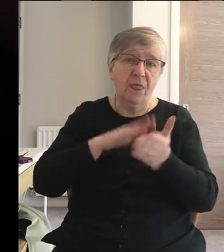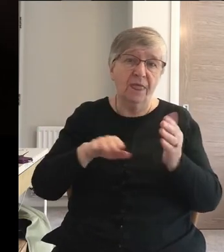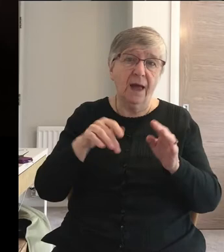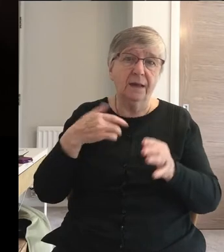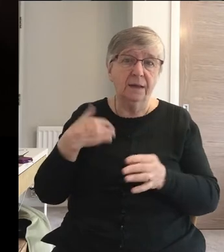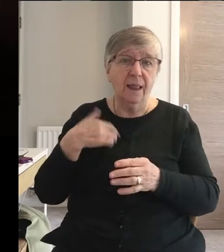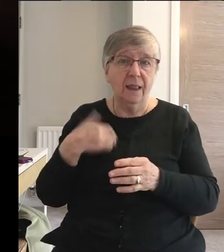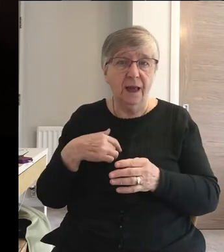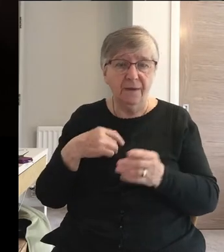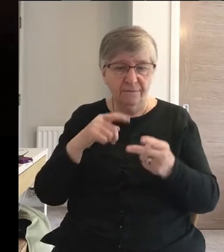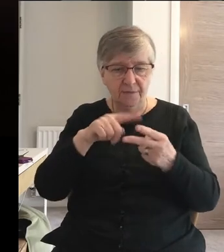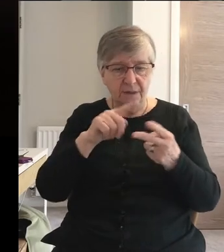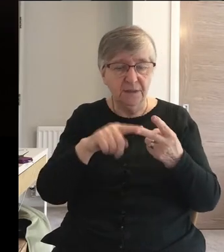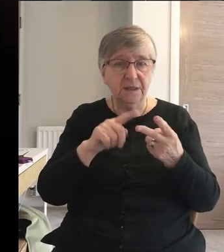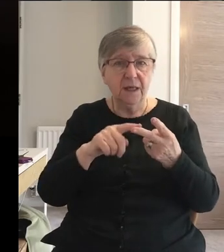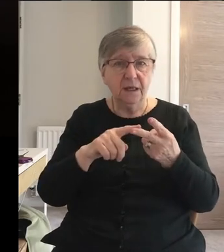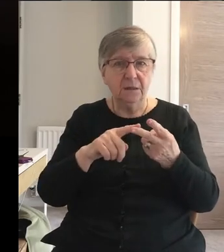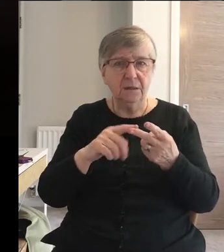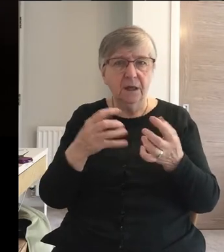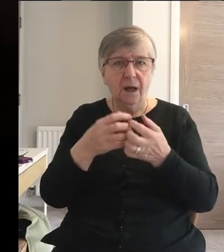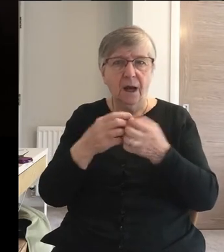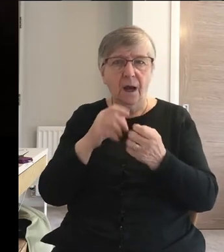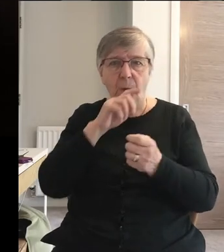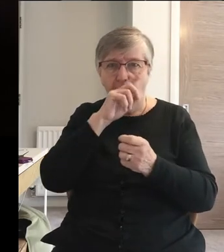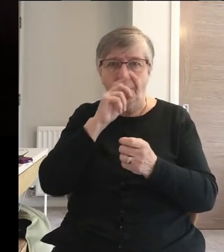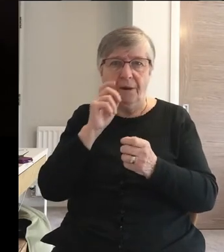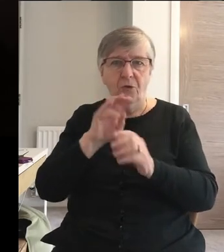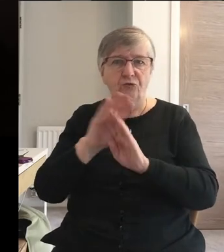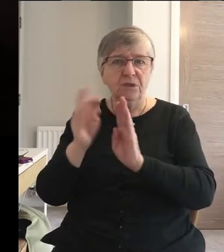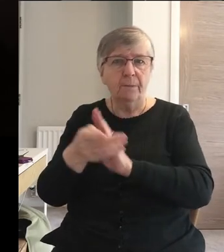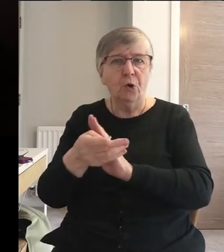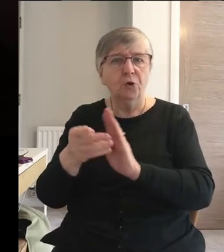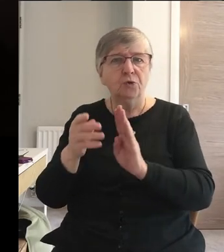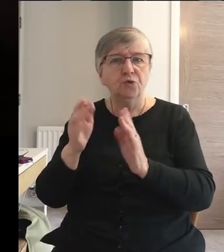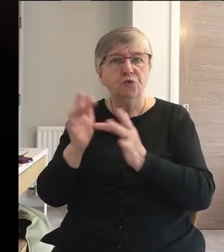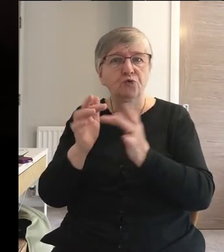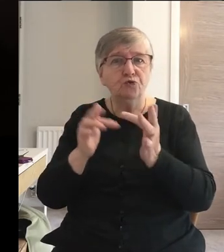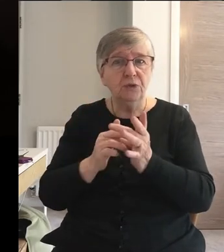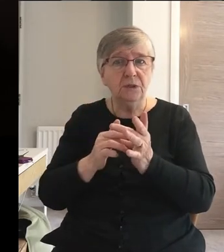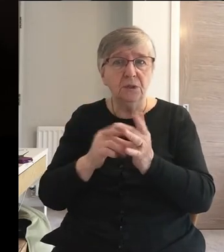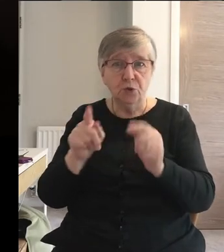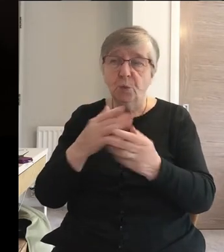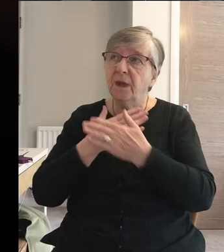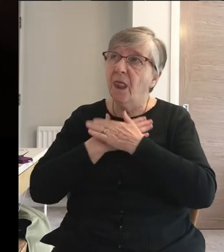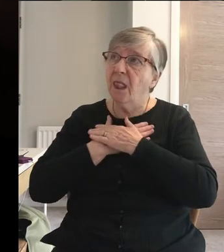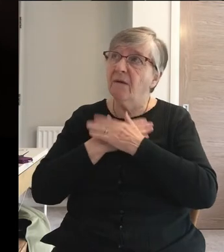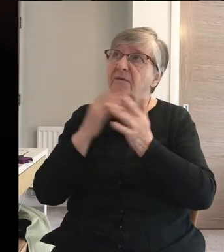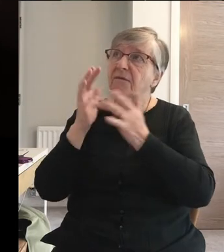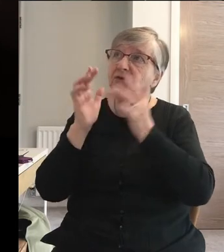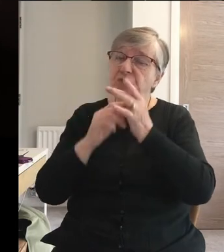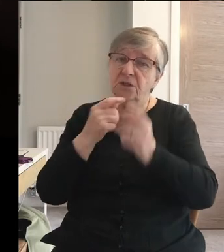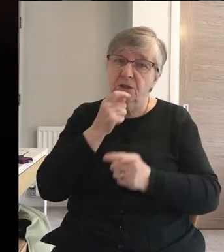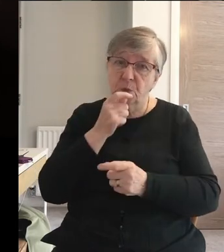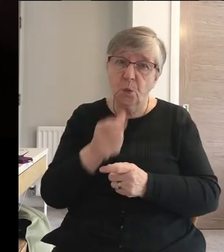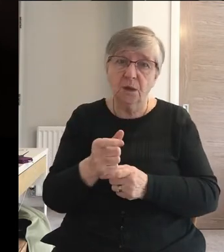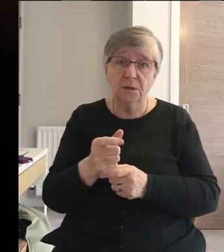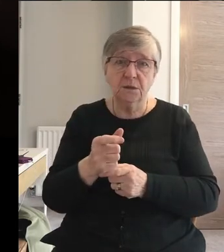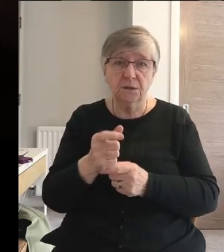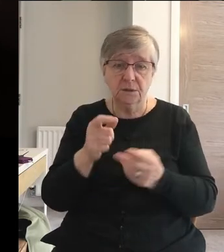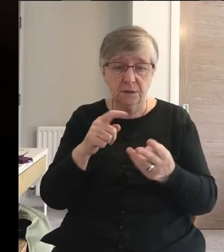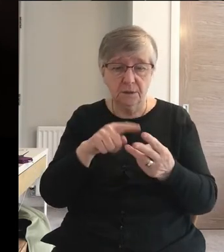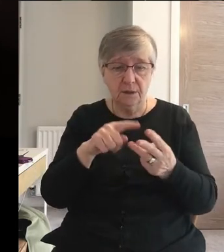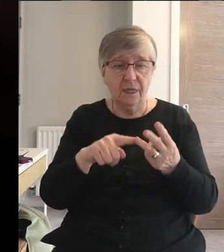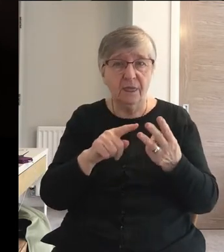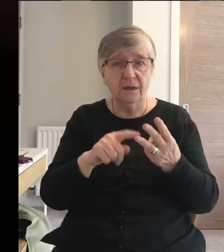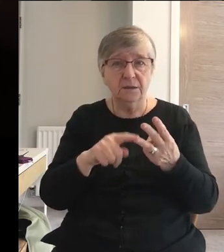second test was how we respond to Scripture, God's Word. If we love Jesus, we'll love what He's saying to us. We'll love His words and want more of it.